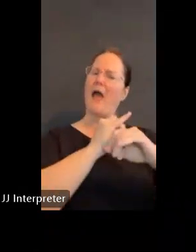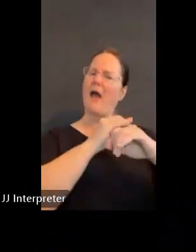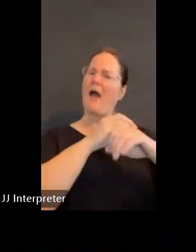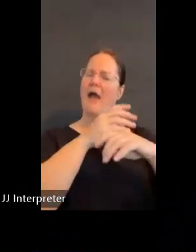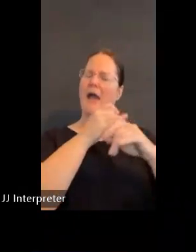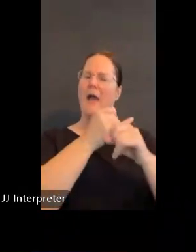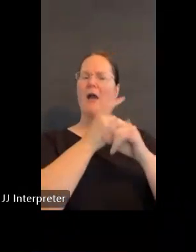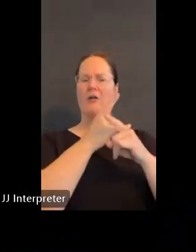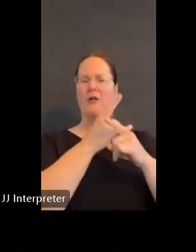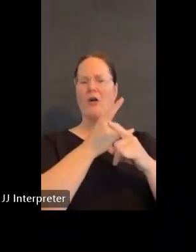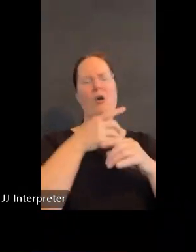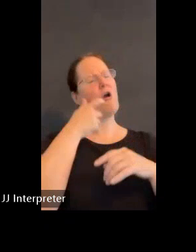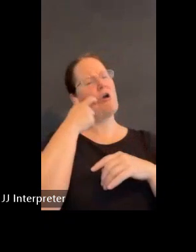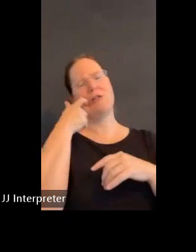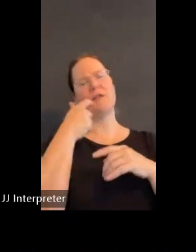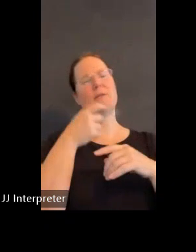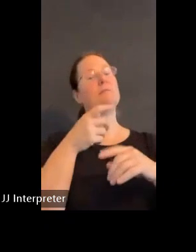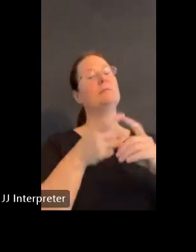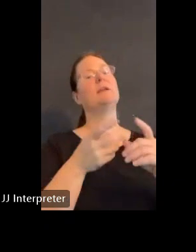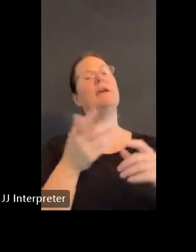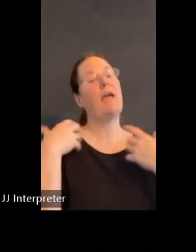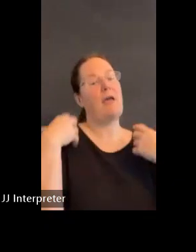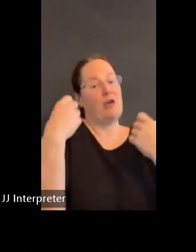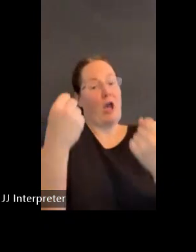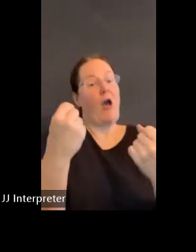if they're in active recovery.